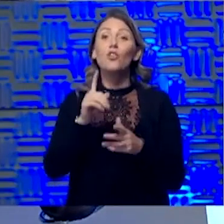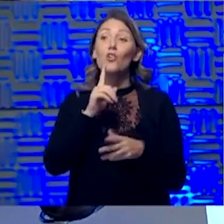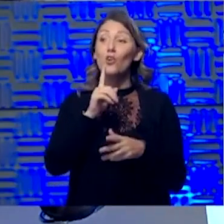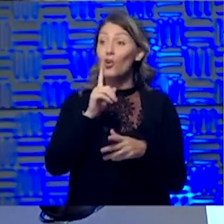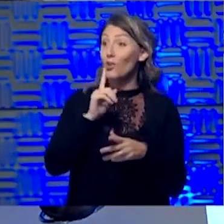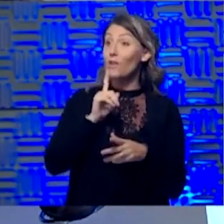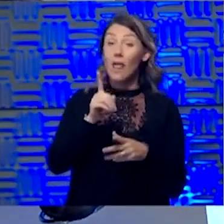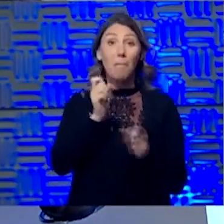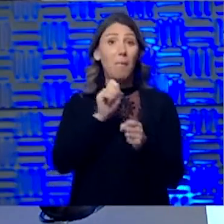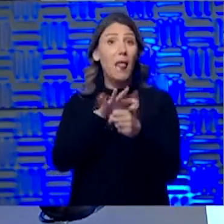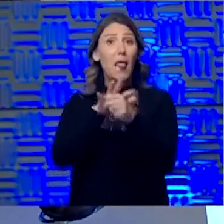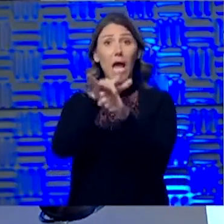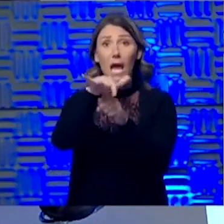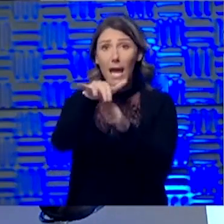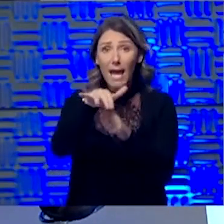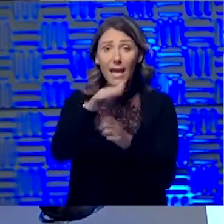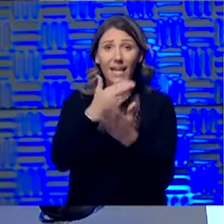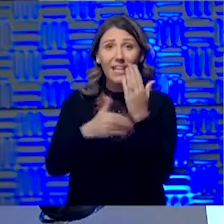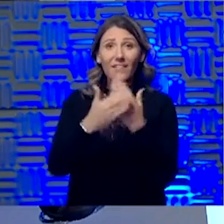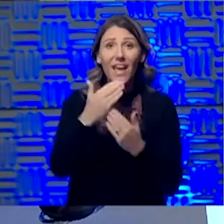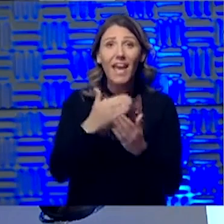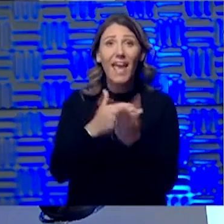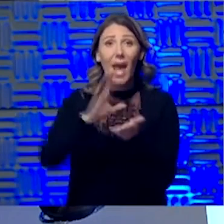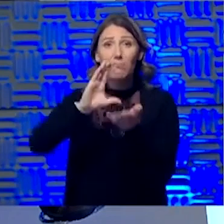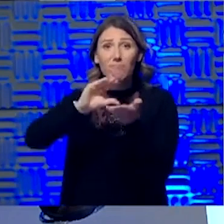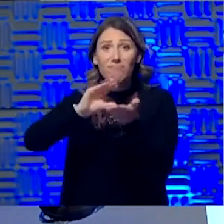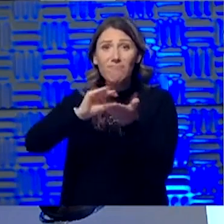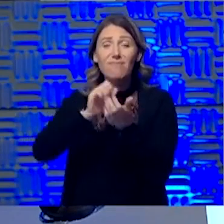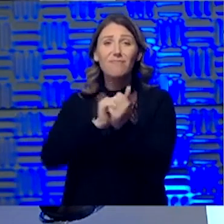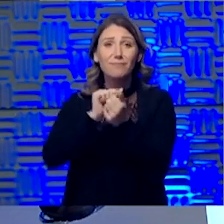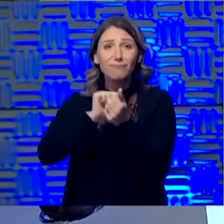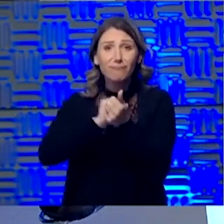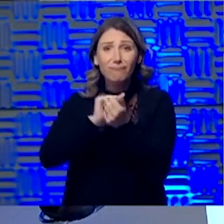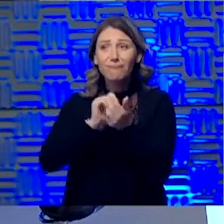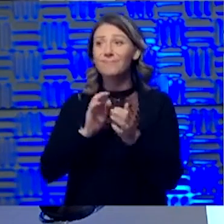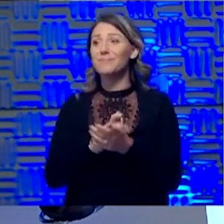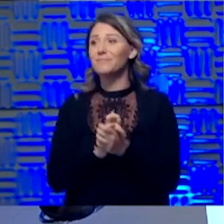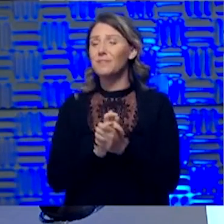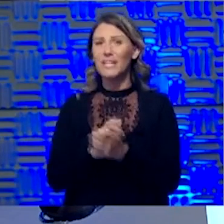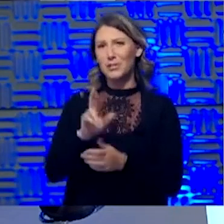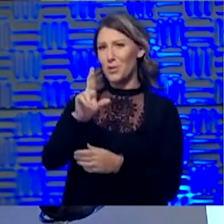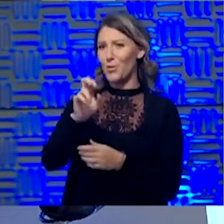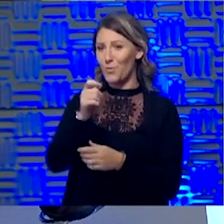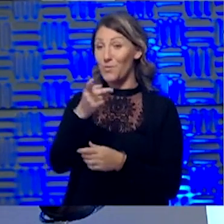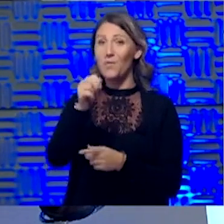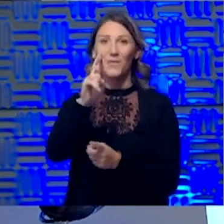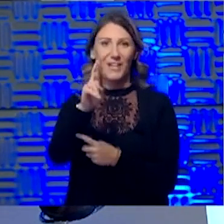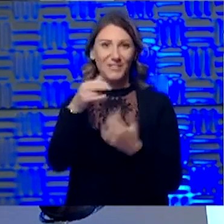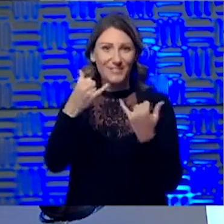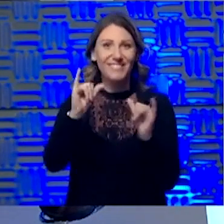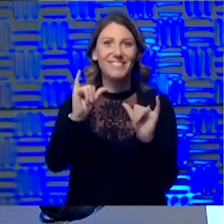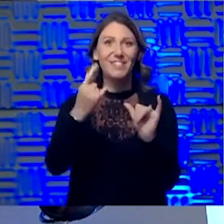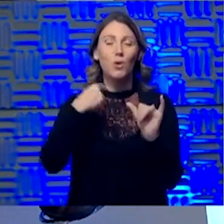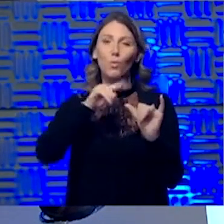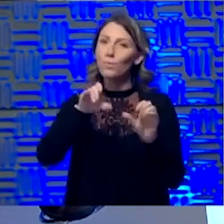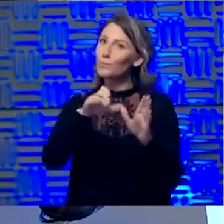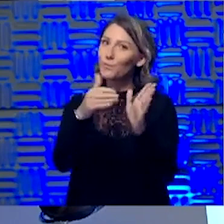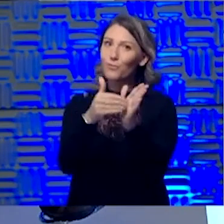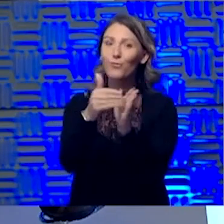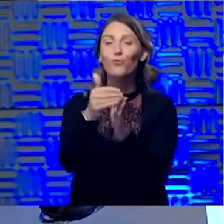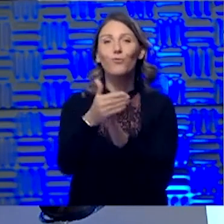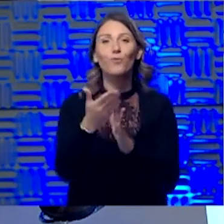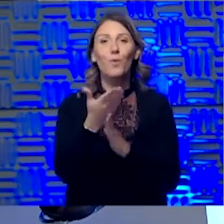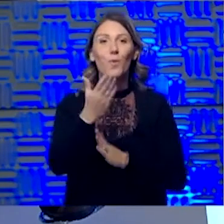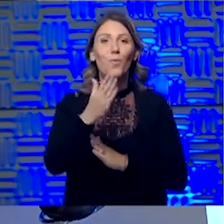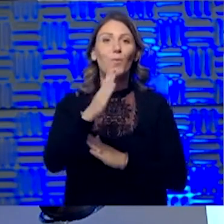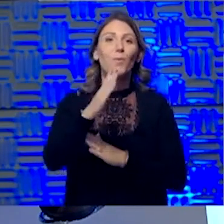of hand sanitizer. Everywhere. I think this is still the rigor. It's still the rigor. So yeah, we are doing this frequently throughout the show as well,